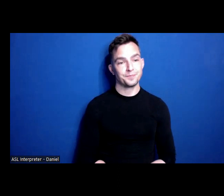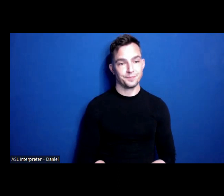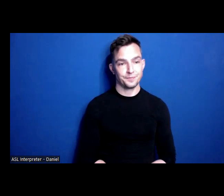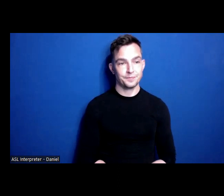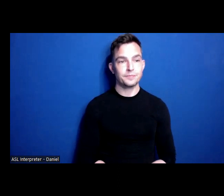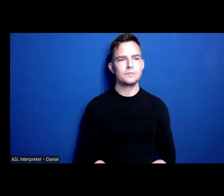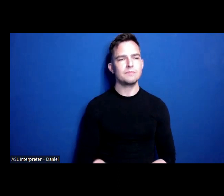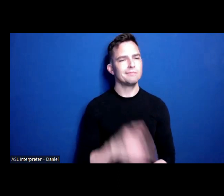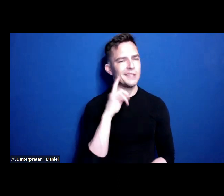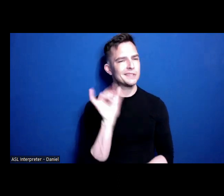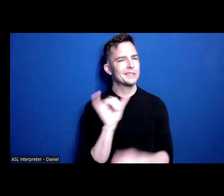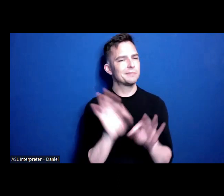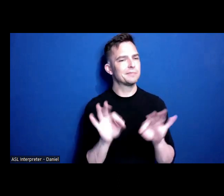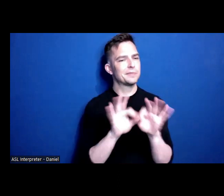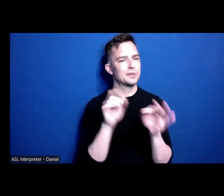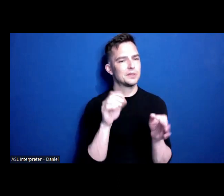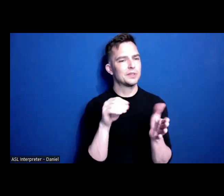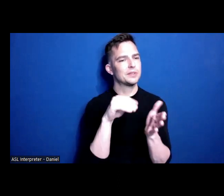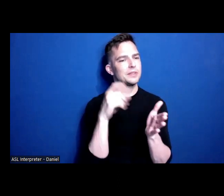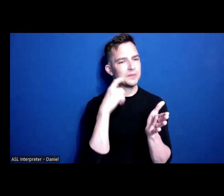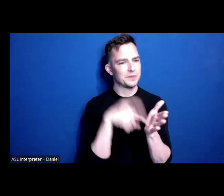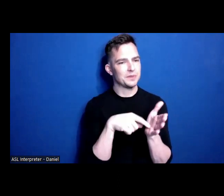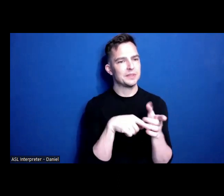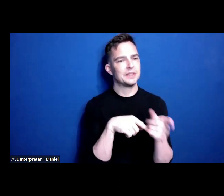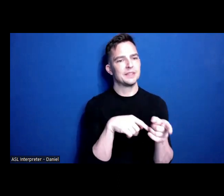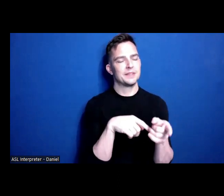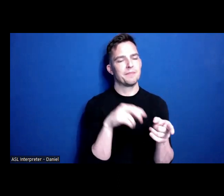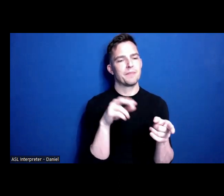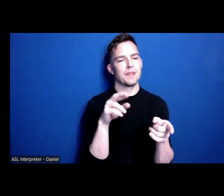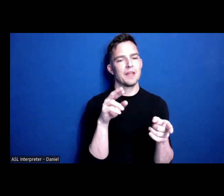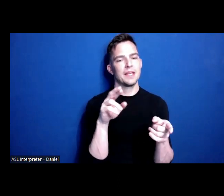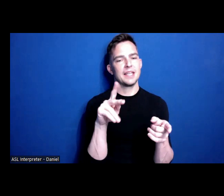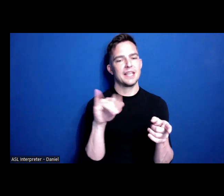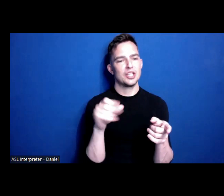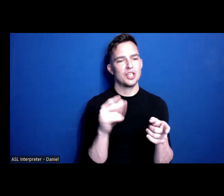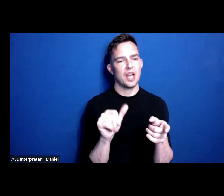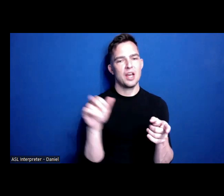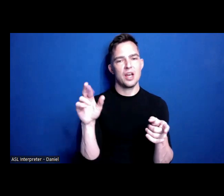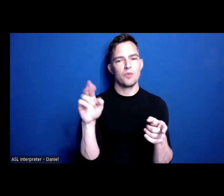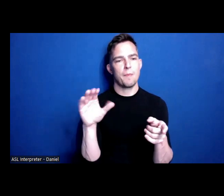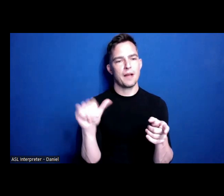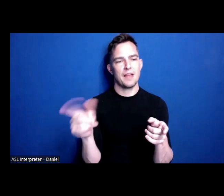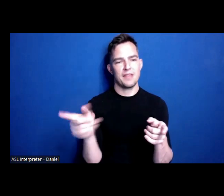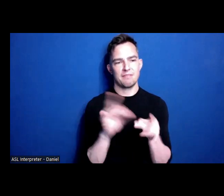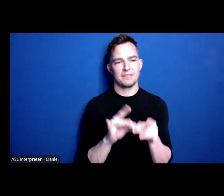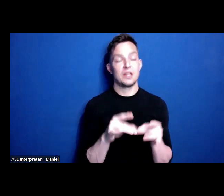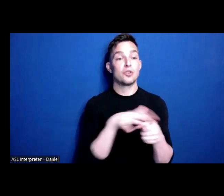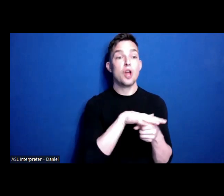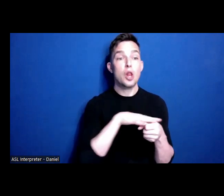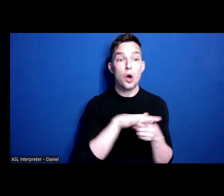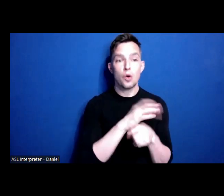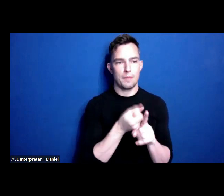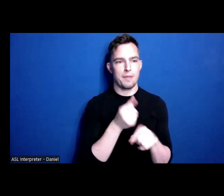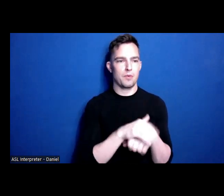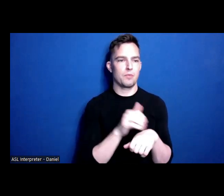I think it's also important to notice, Keisha and Rebecca have noted, that there's a local impact with 988. And